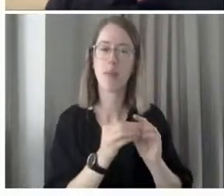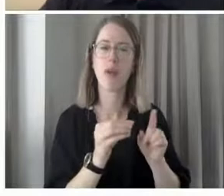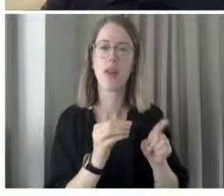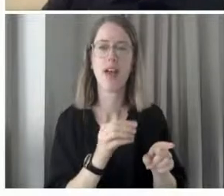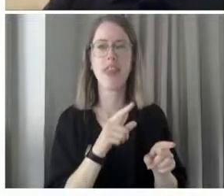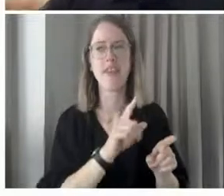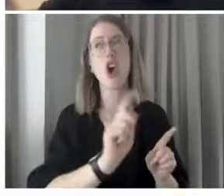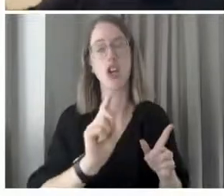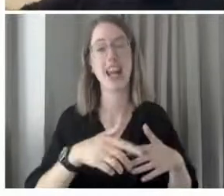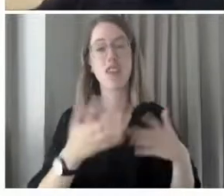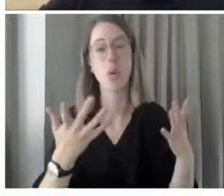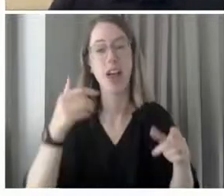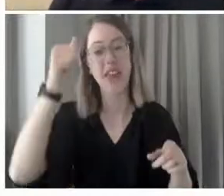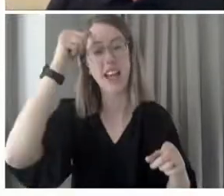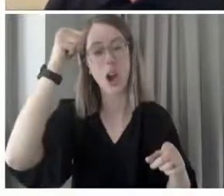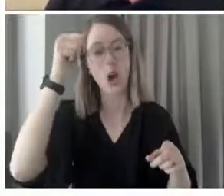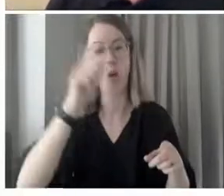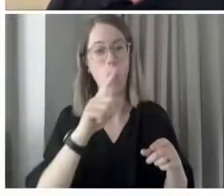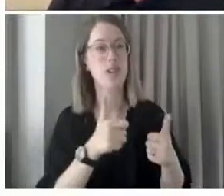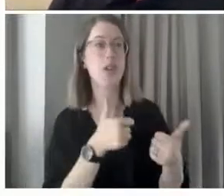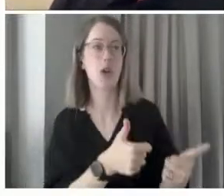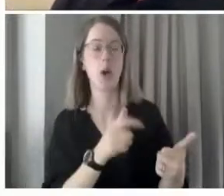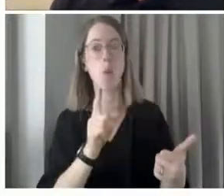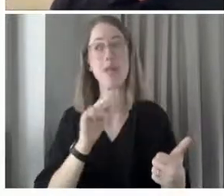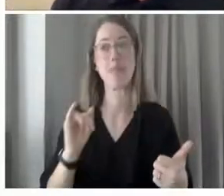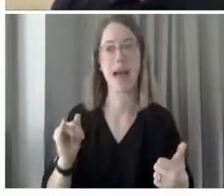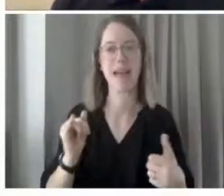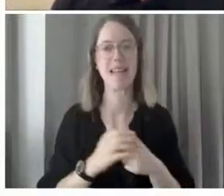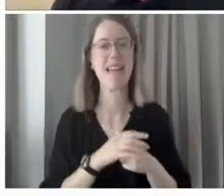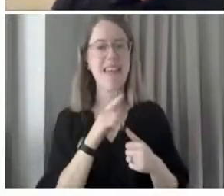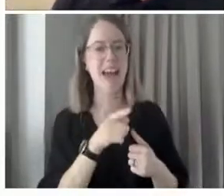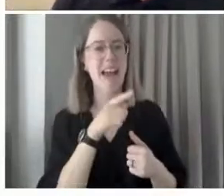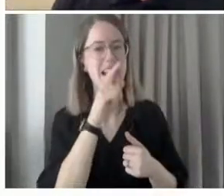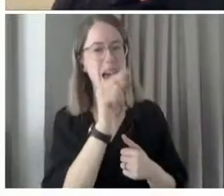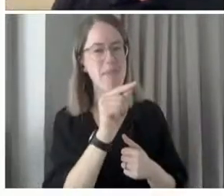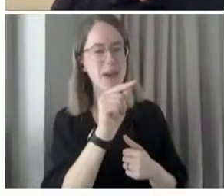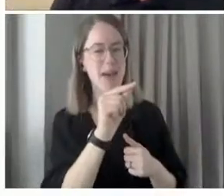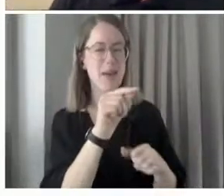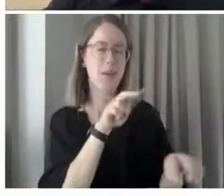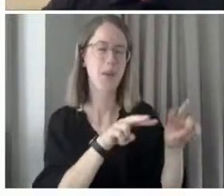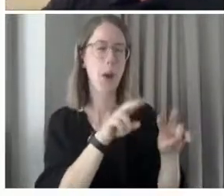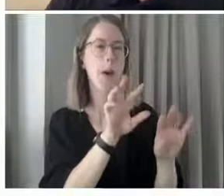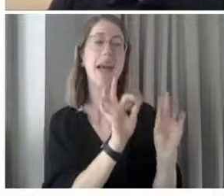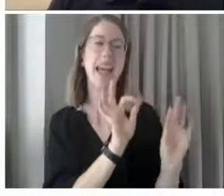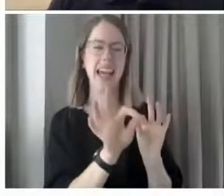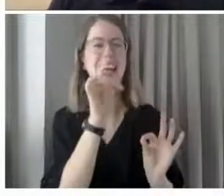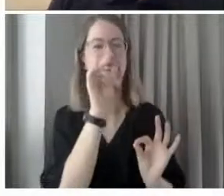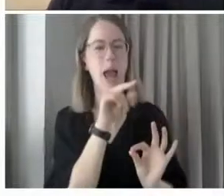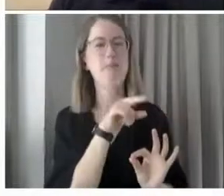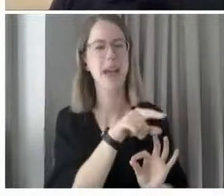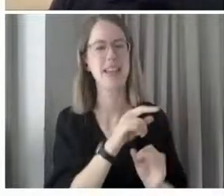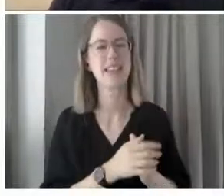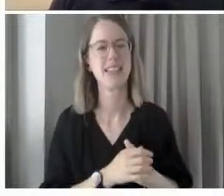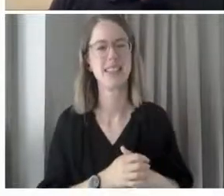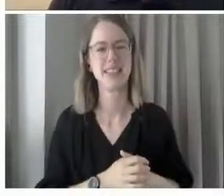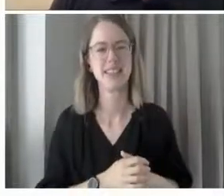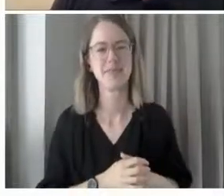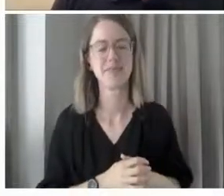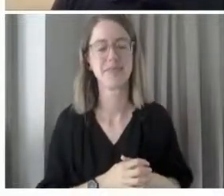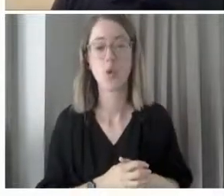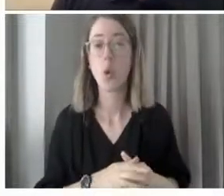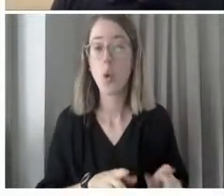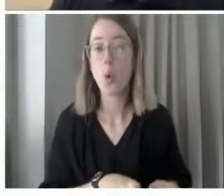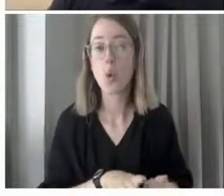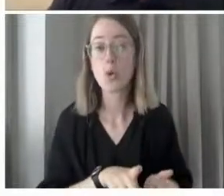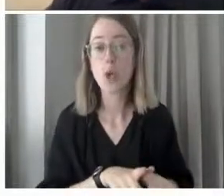everywhere and they know what really good stuff looks like. And so they're quite discerning to the point of being picky. And also to the point